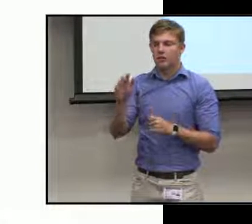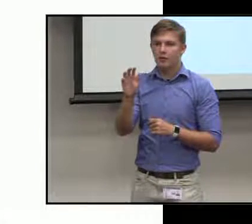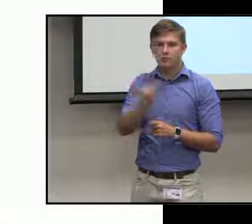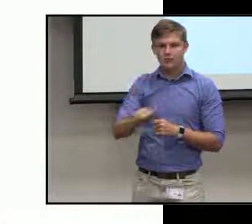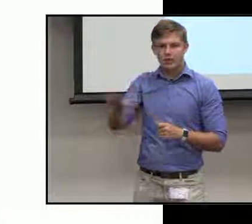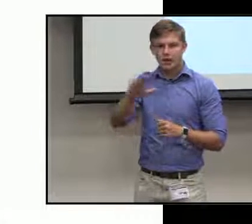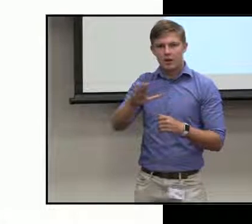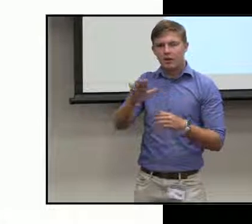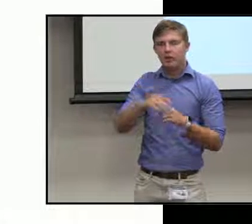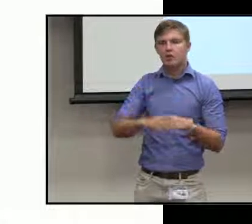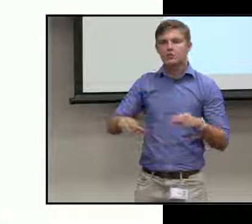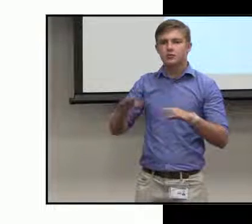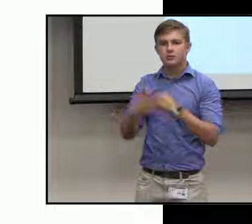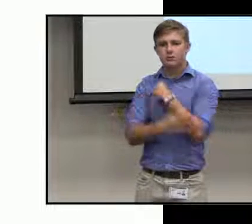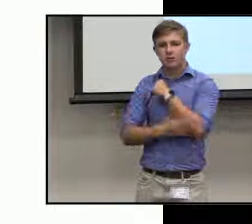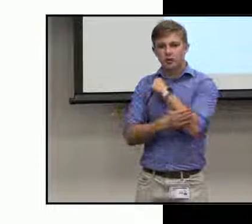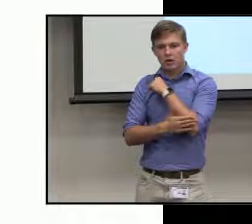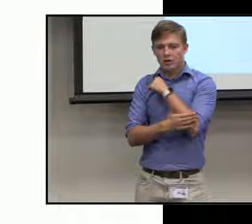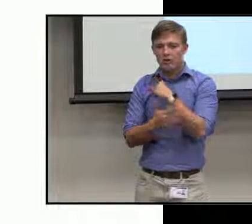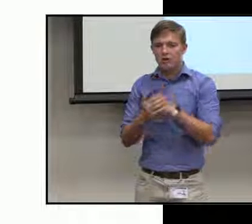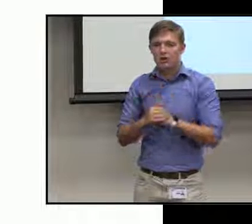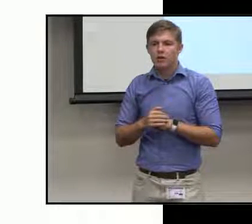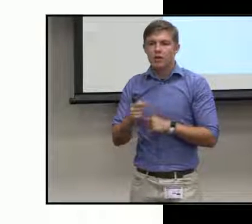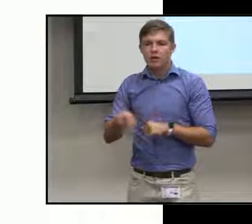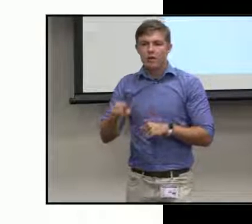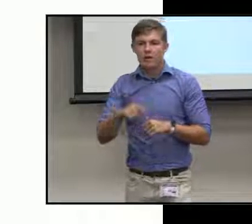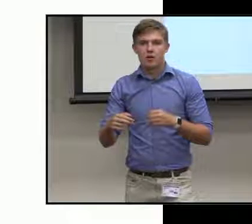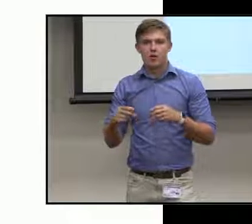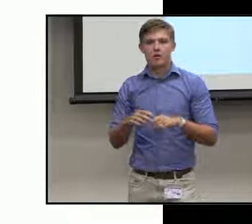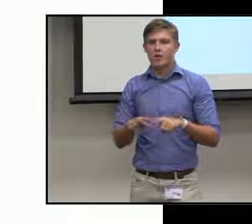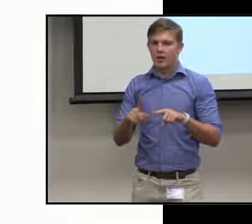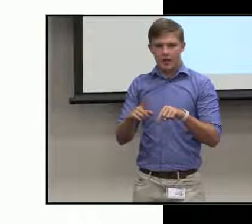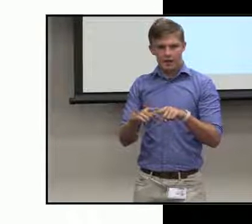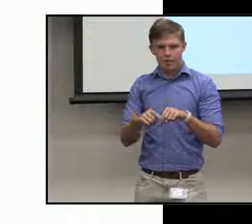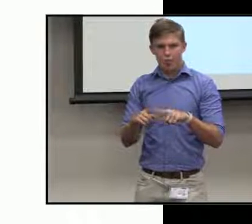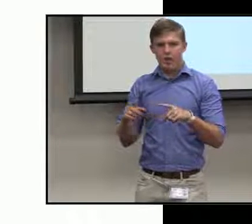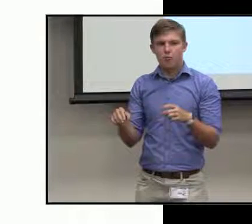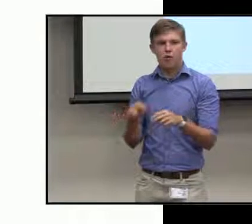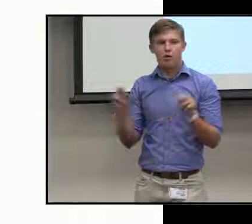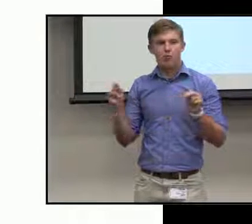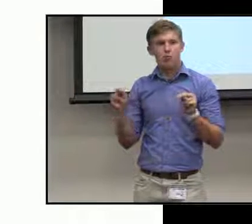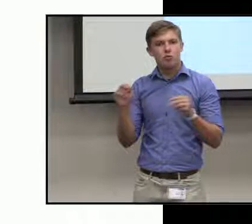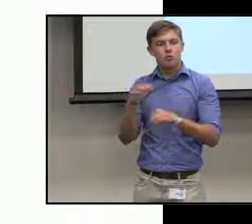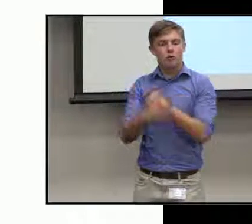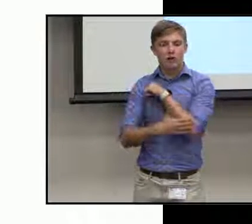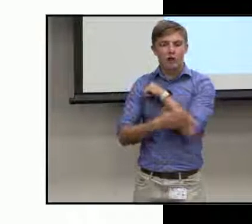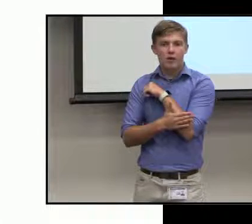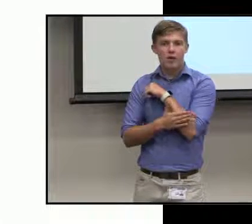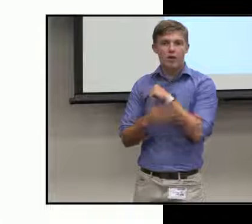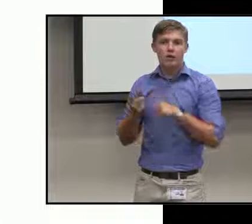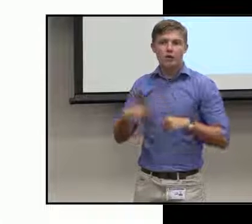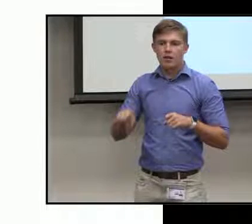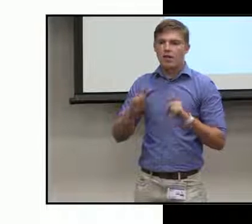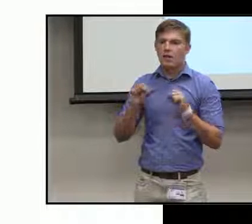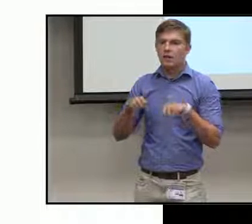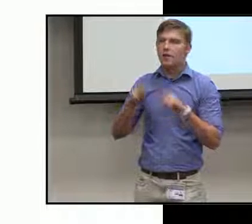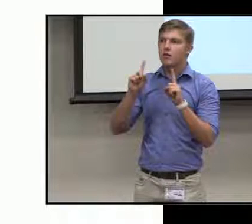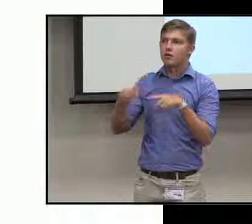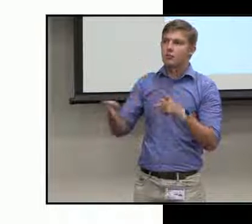they are viewed as a very independent but neutral country, they can get into places where Americans couldn't get